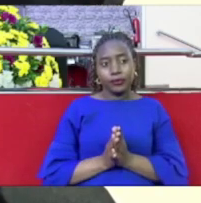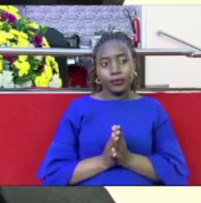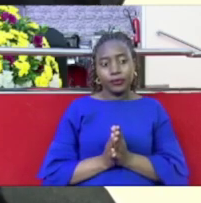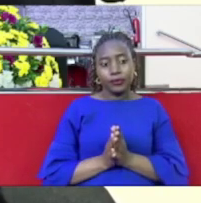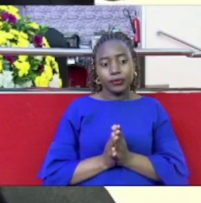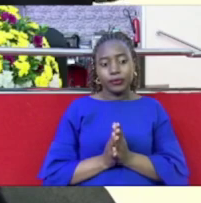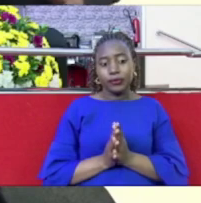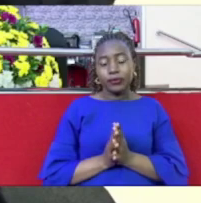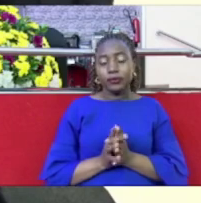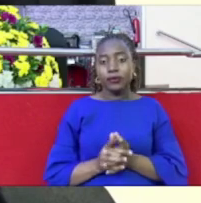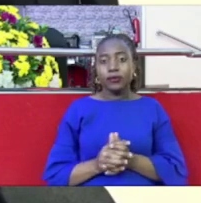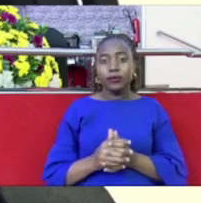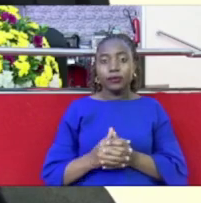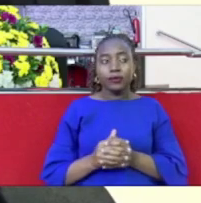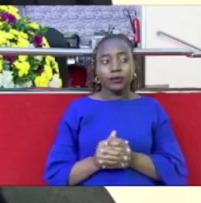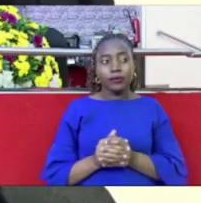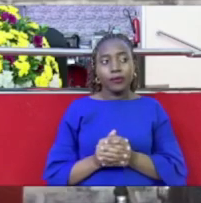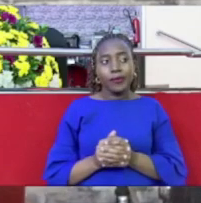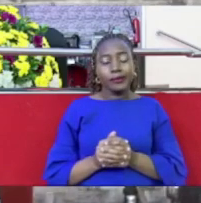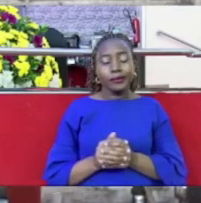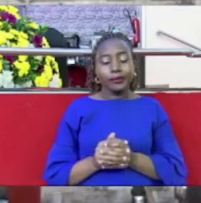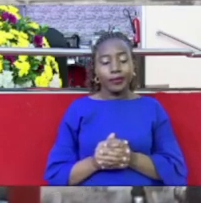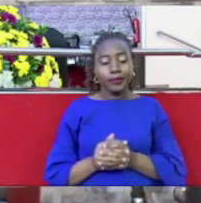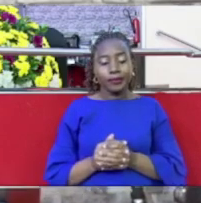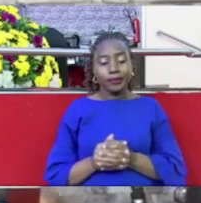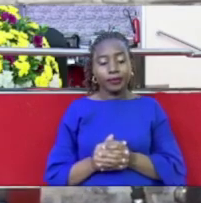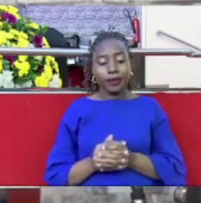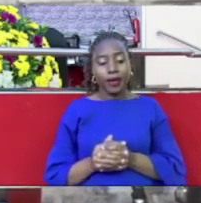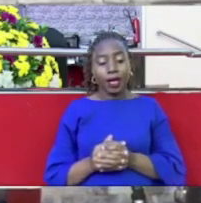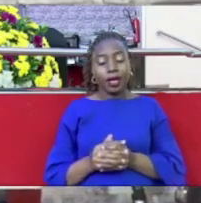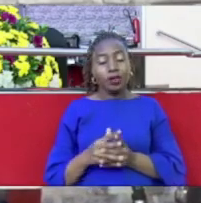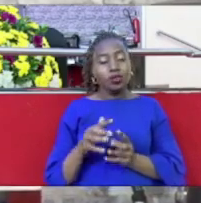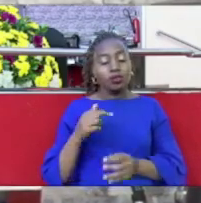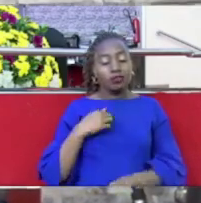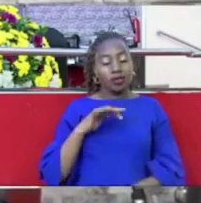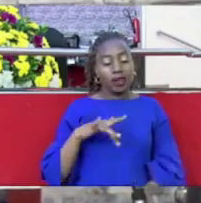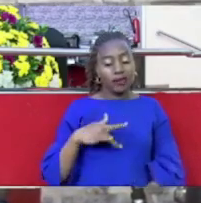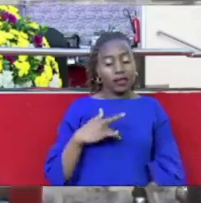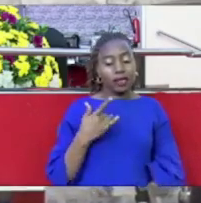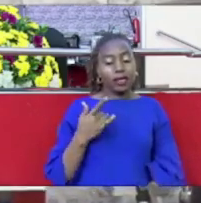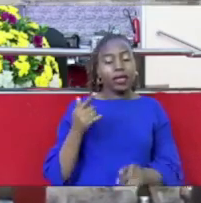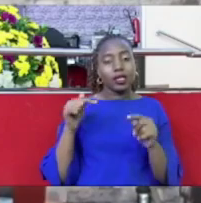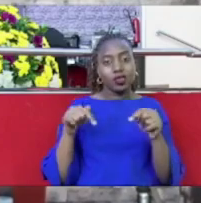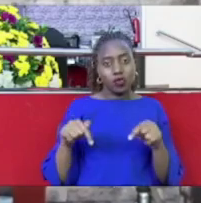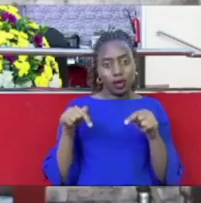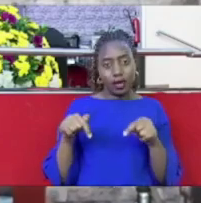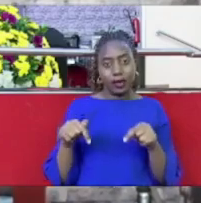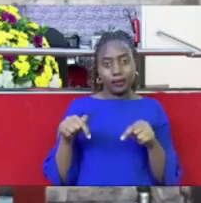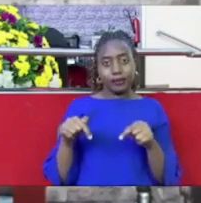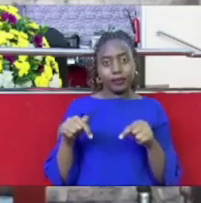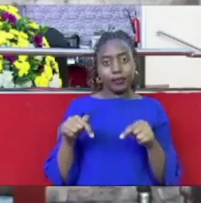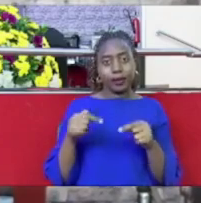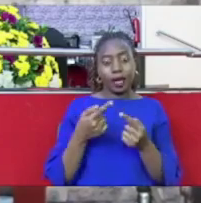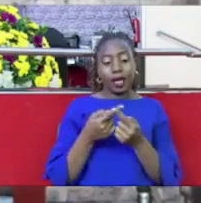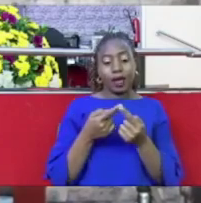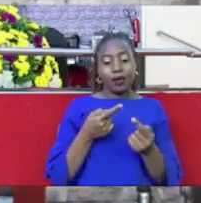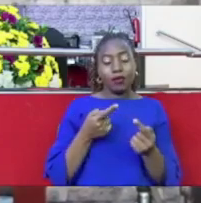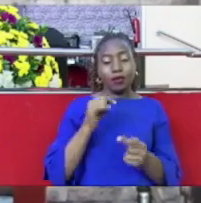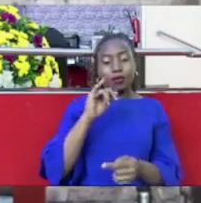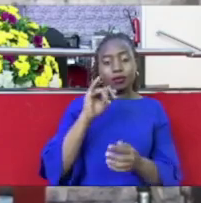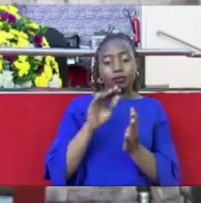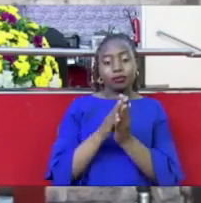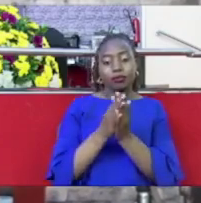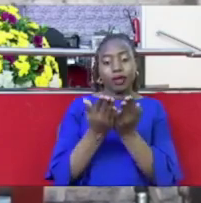tukakamilisha katika kikao kimoja. So I feel like today, na hivyo nahisi kwamba leo, from the book that we've just read, James chapter